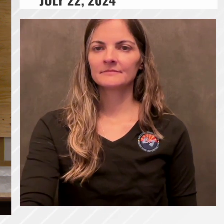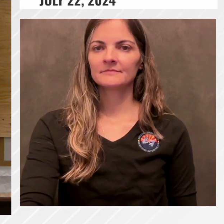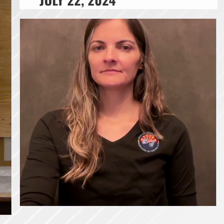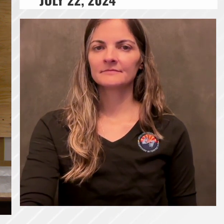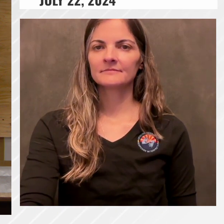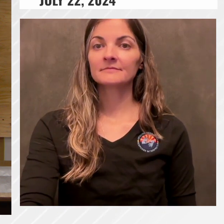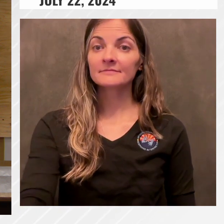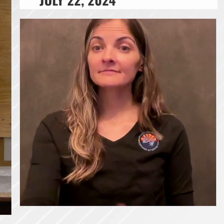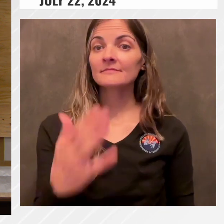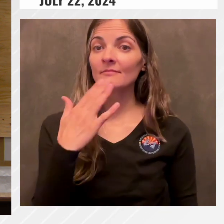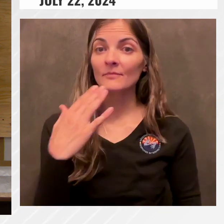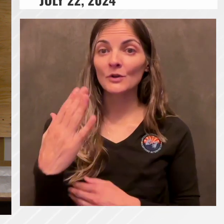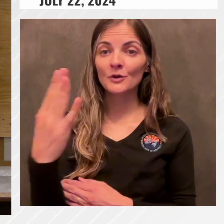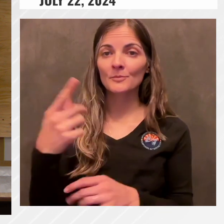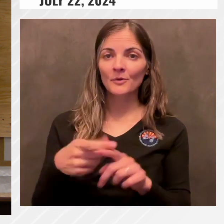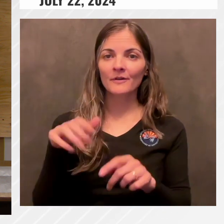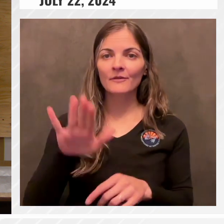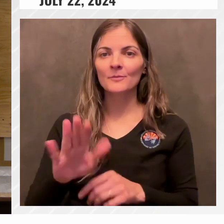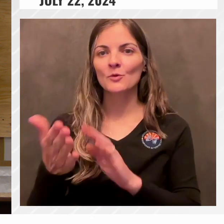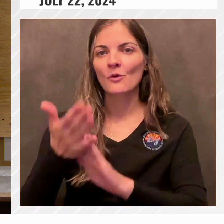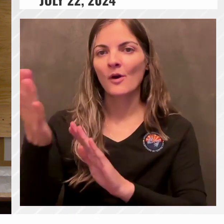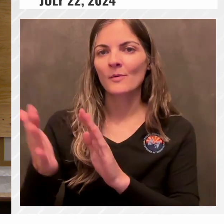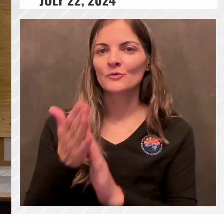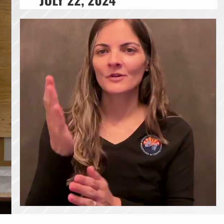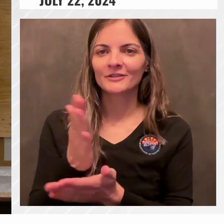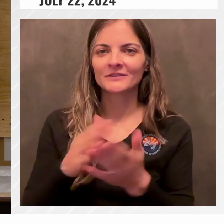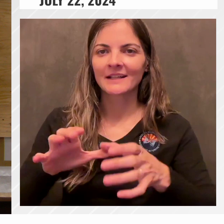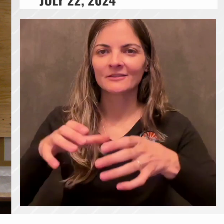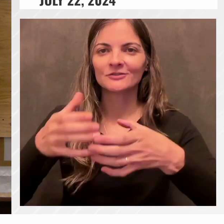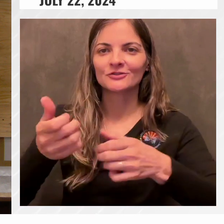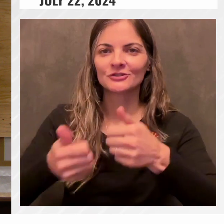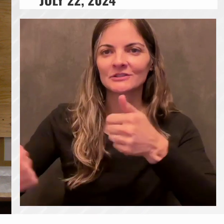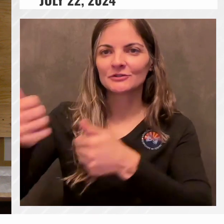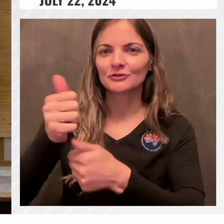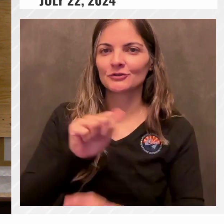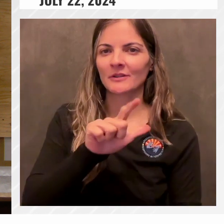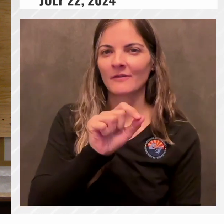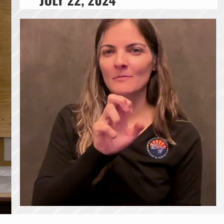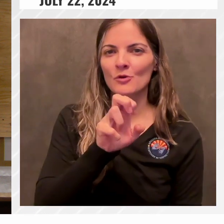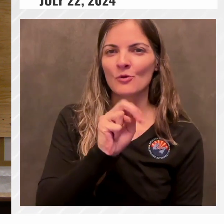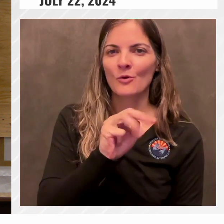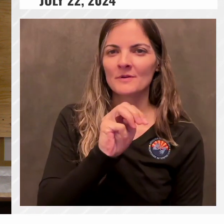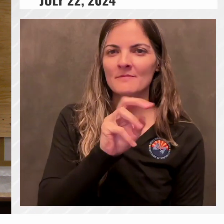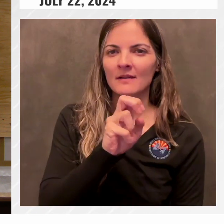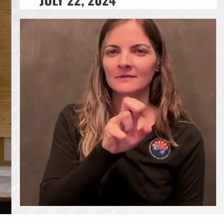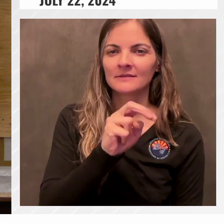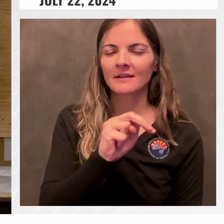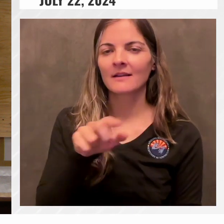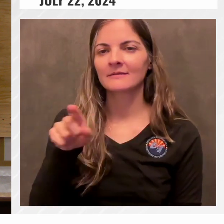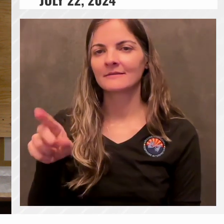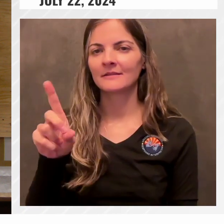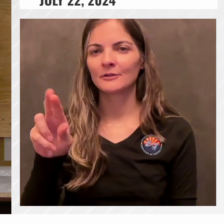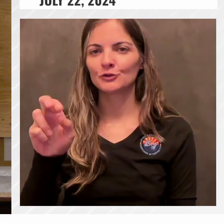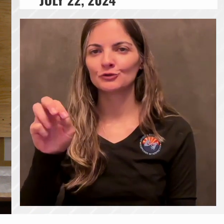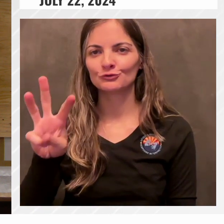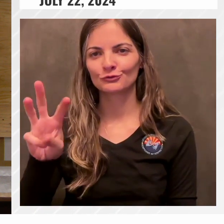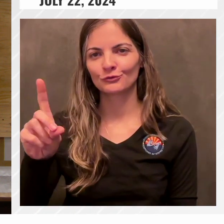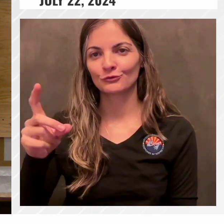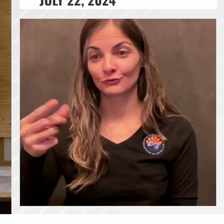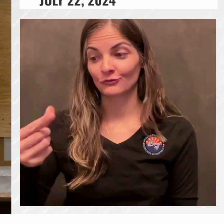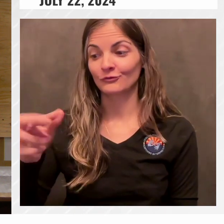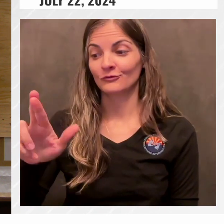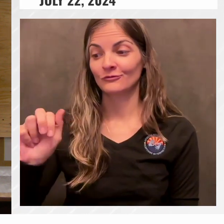Good morning from your operations section chief on the Hill Fire. I'm Loren Monsen, and this is my partner Drew Graham. I'm going to go through the